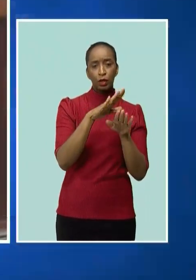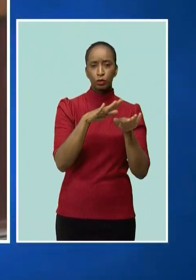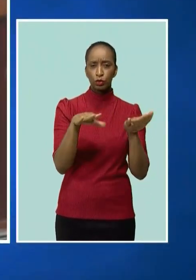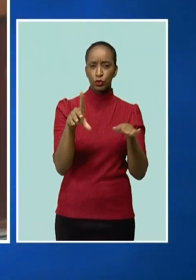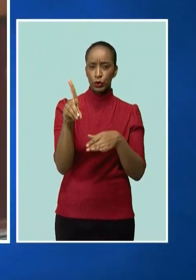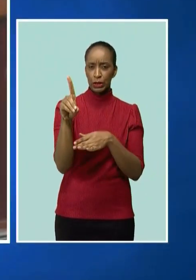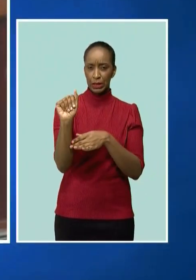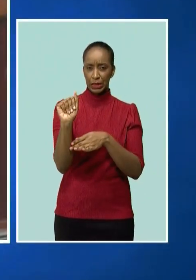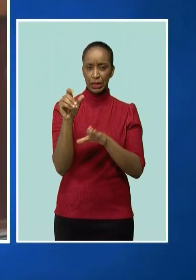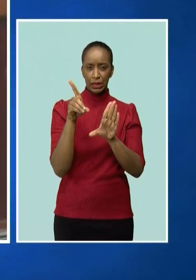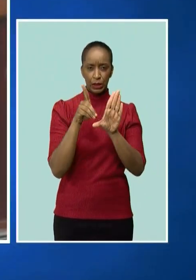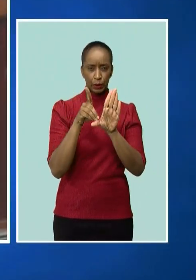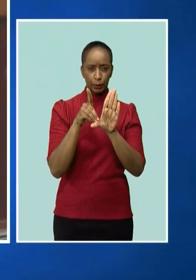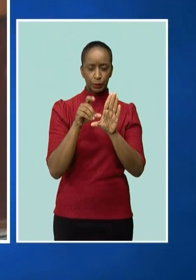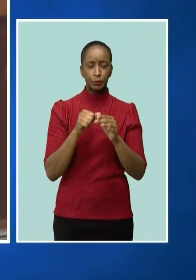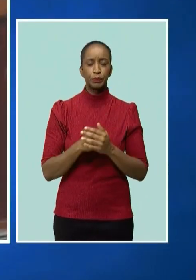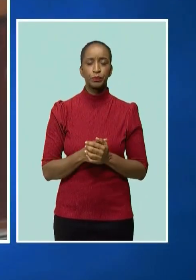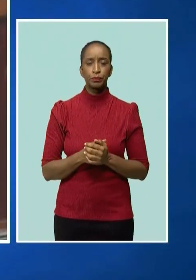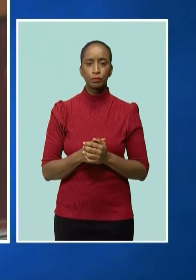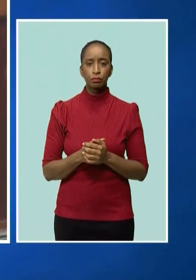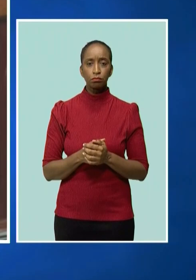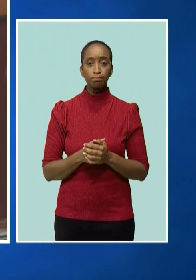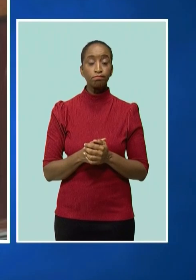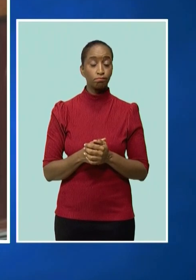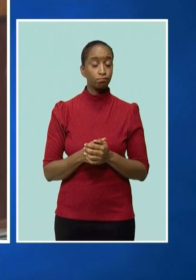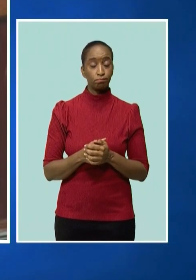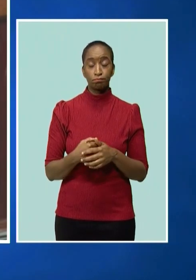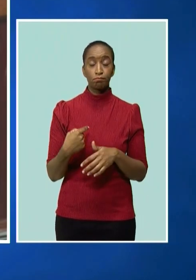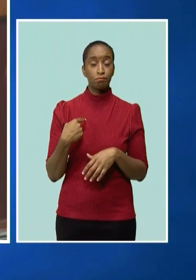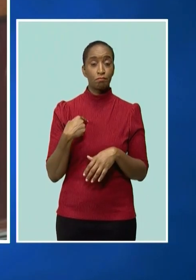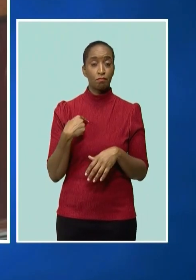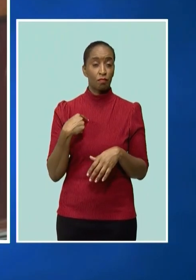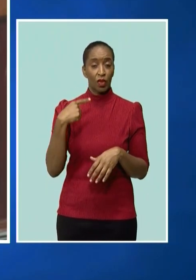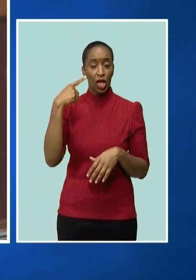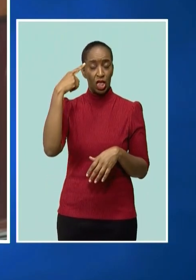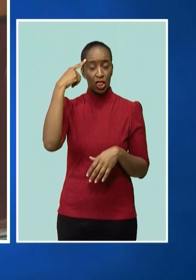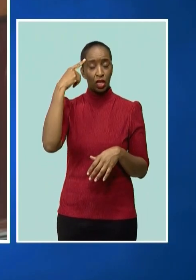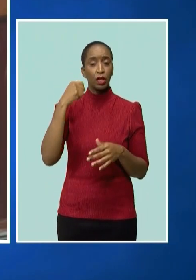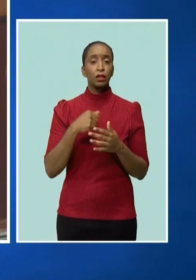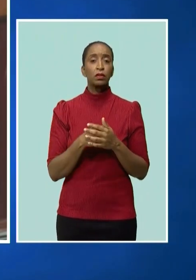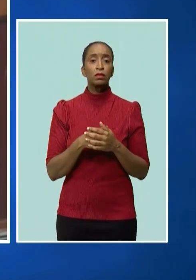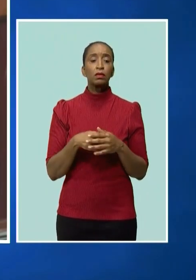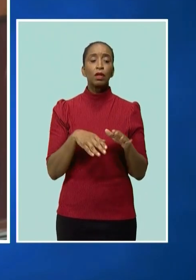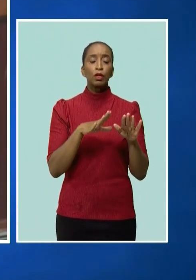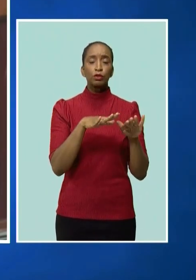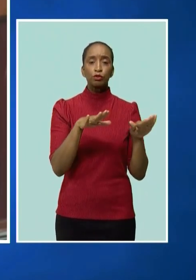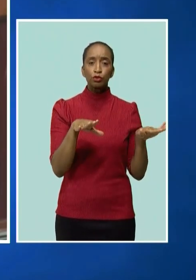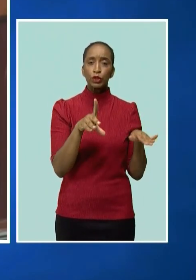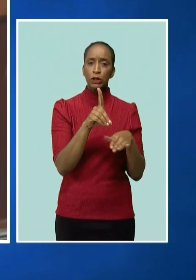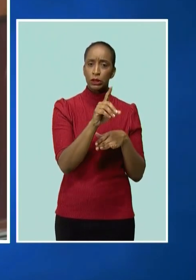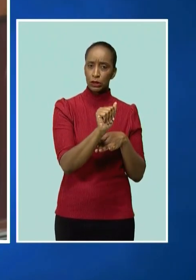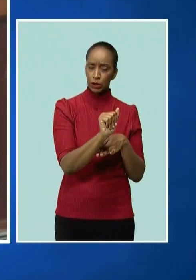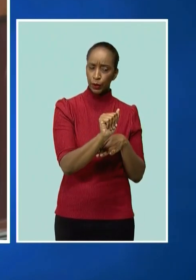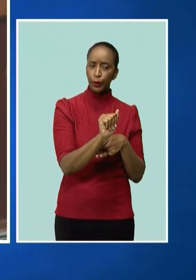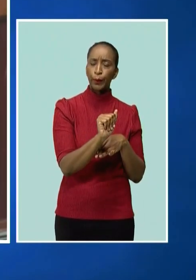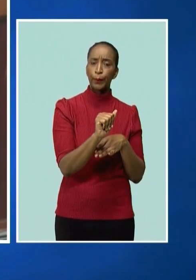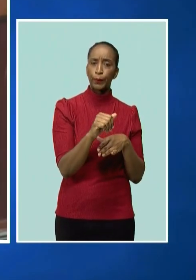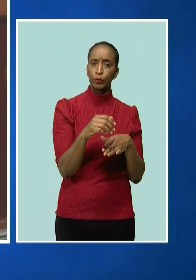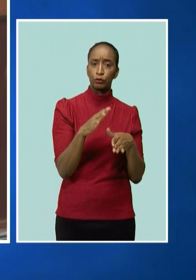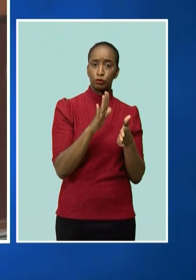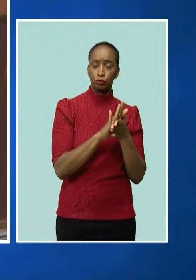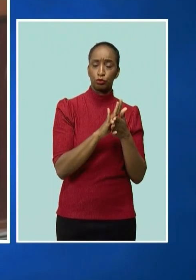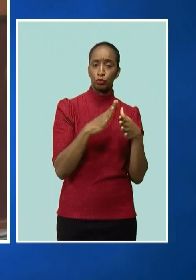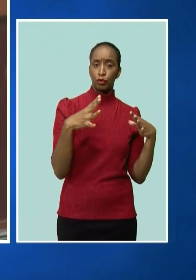am one who believes that children who are disabled, when they are on holiday, should be able to go to the